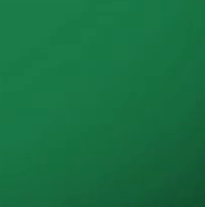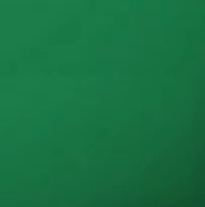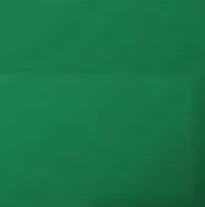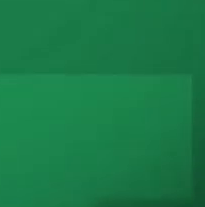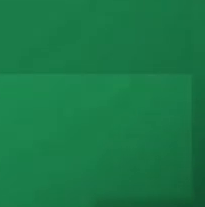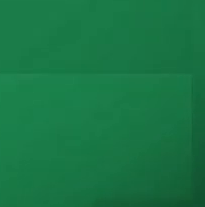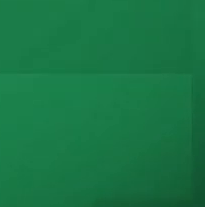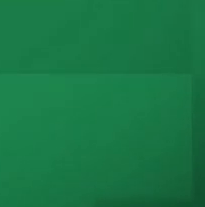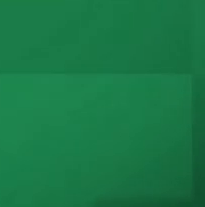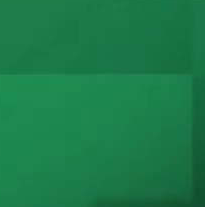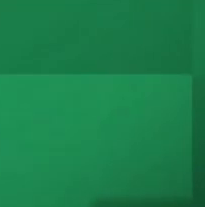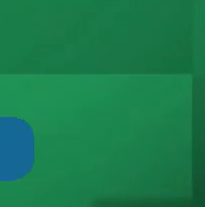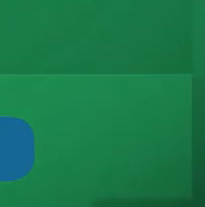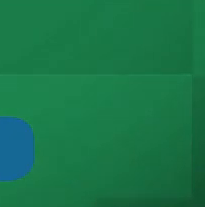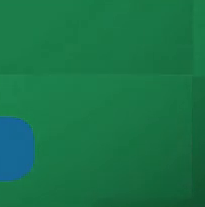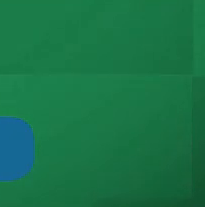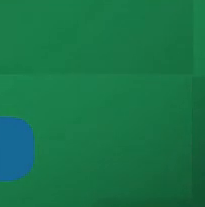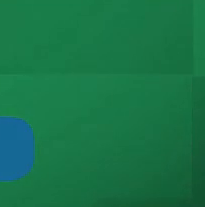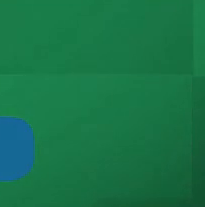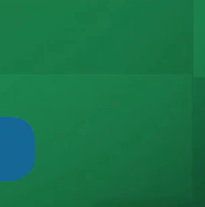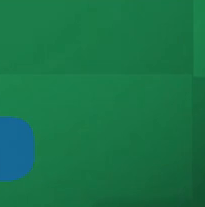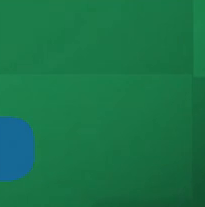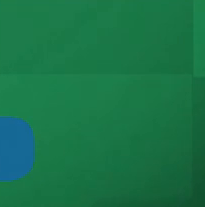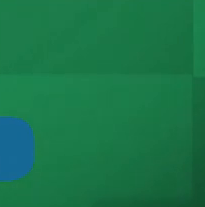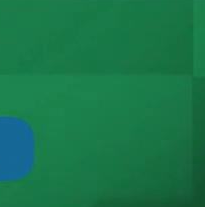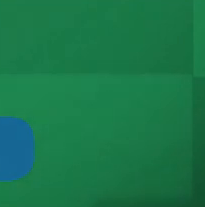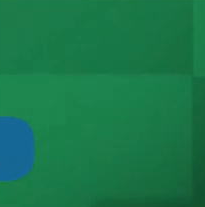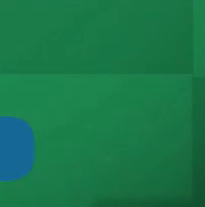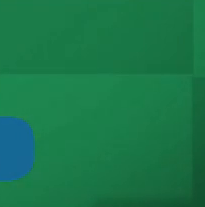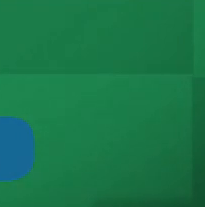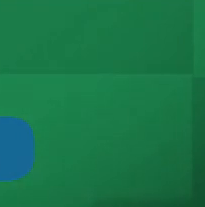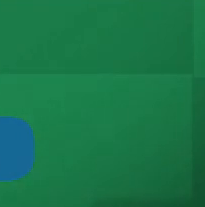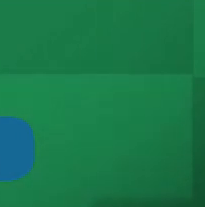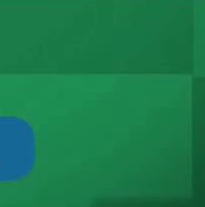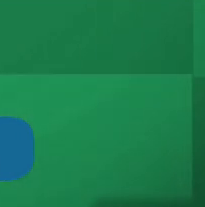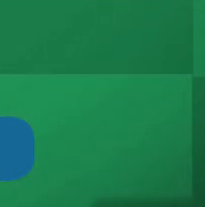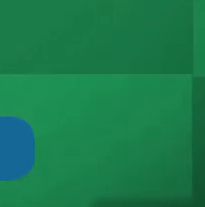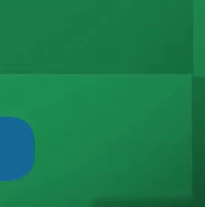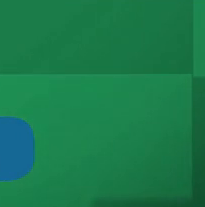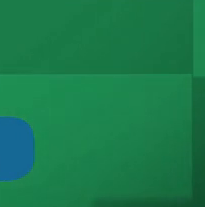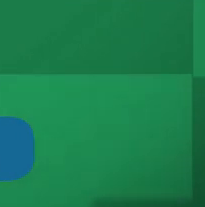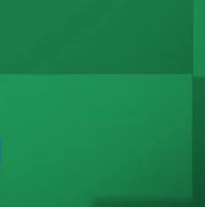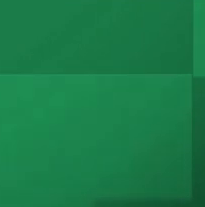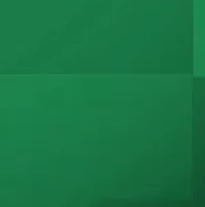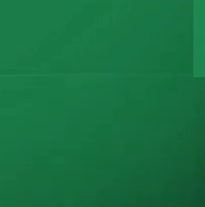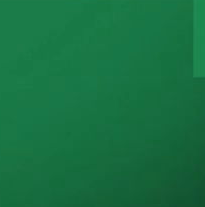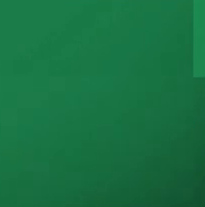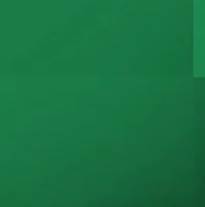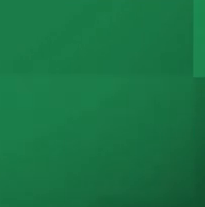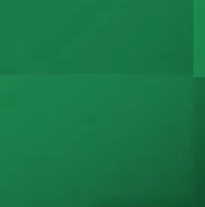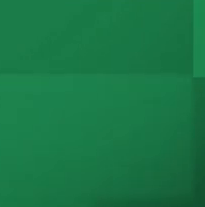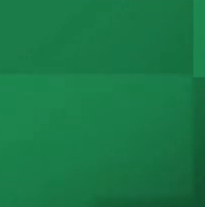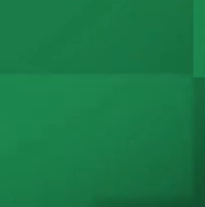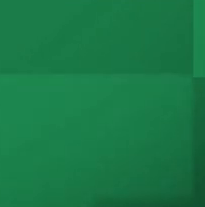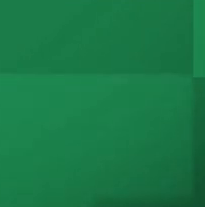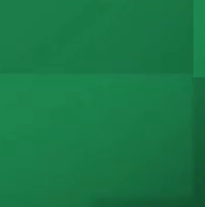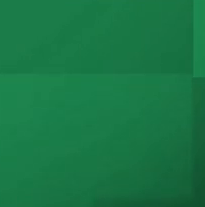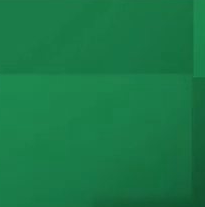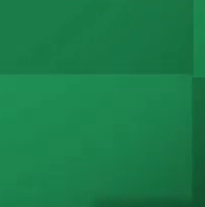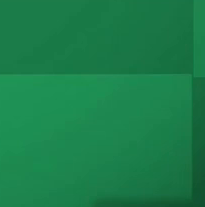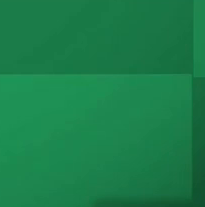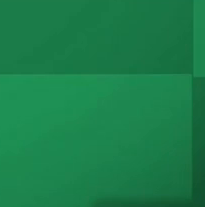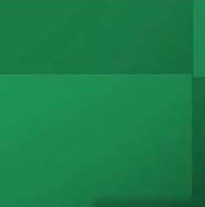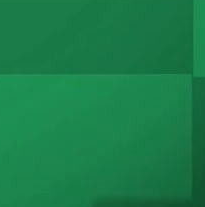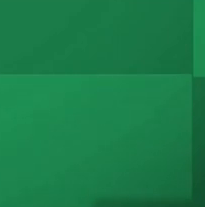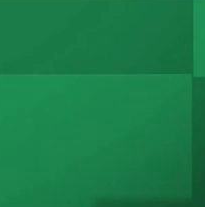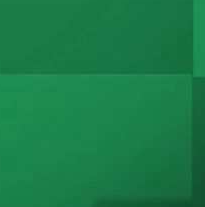Thank you for this opportunity to share some insight as to why metropolitan and territorial agenda are